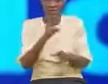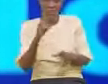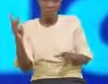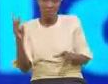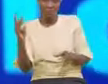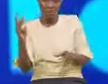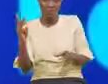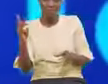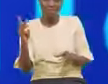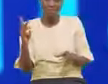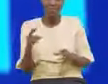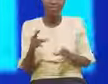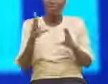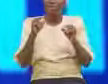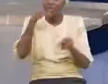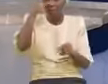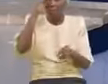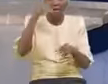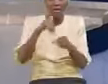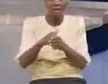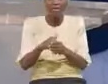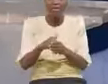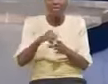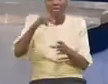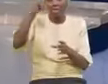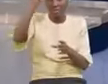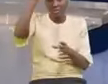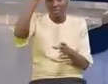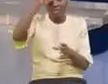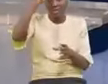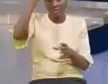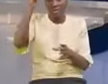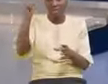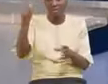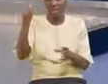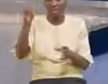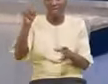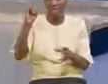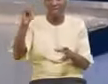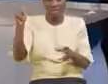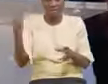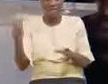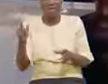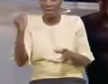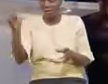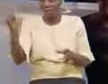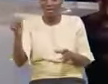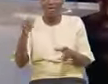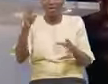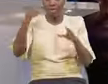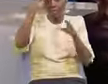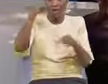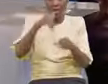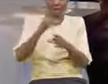Mereka mali retour pa awe. Mereka mali Asia awe. Mereka mali India